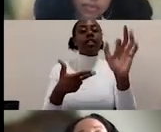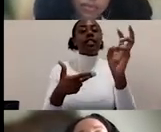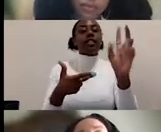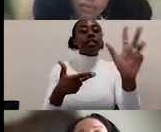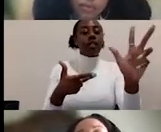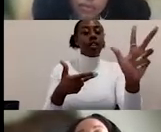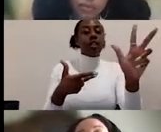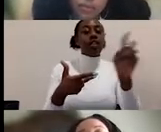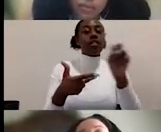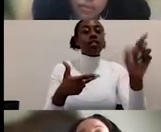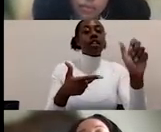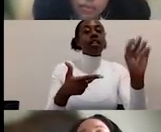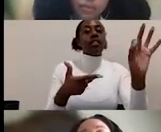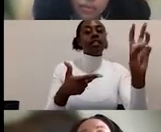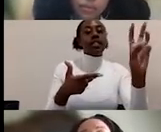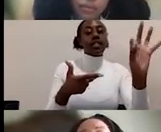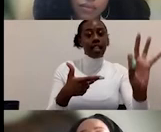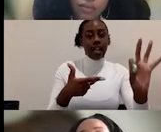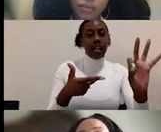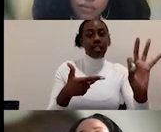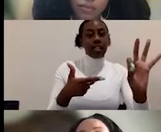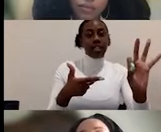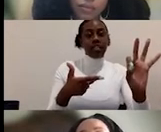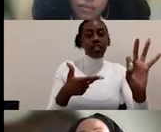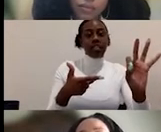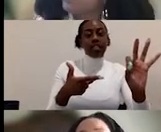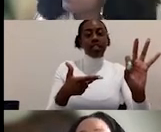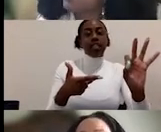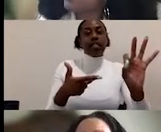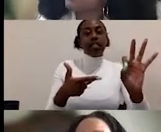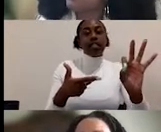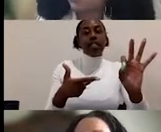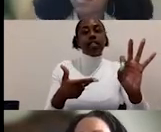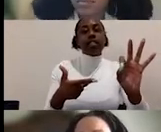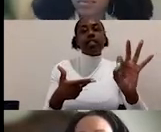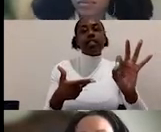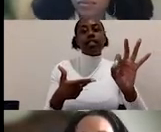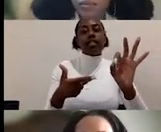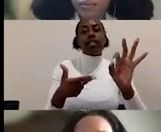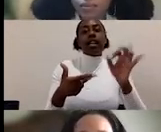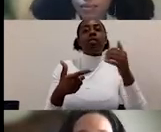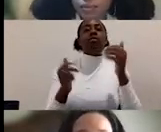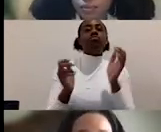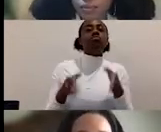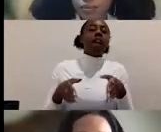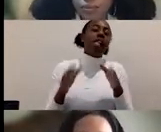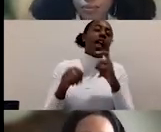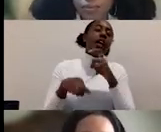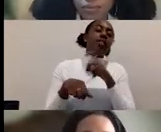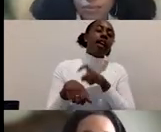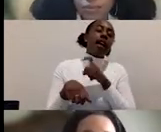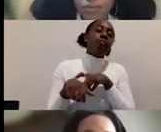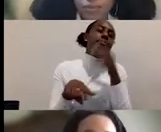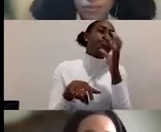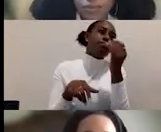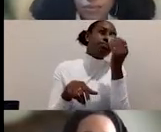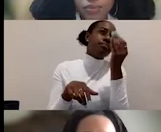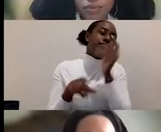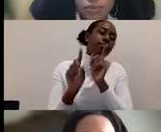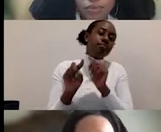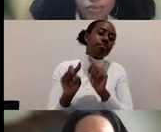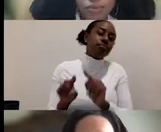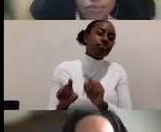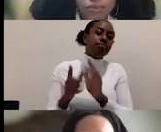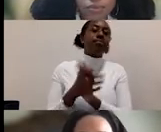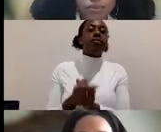1963 to 1969. And we're gonna give folks just a minute or so to get those